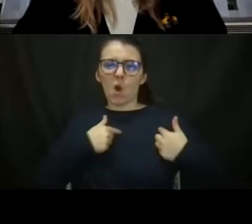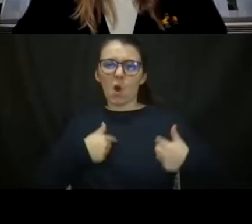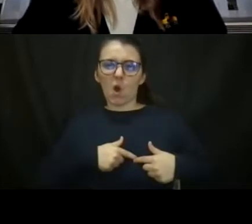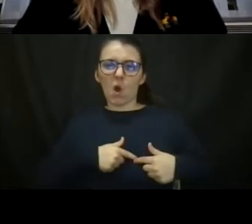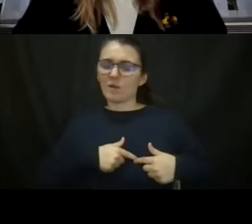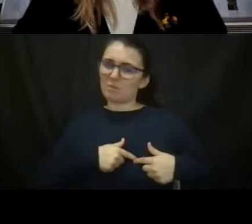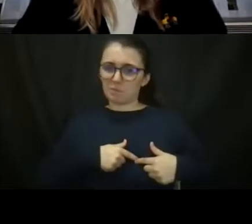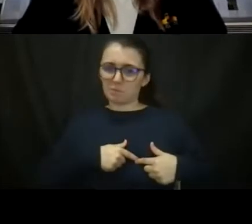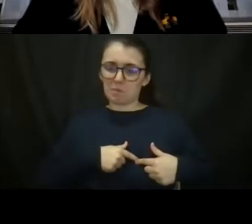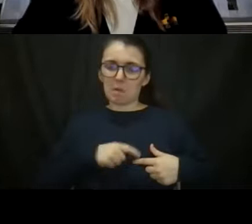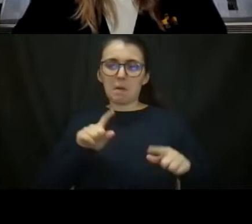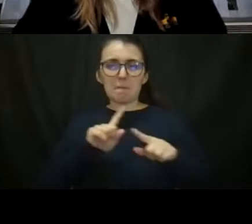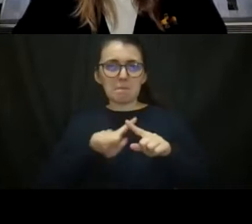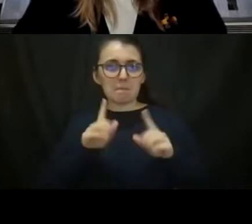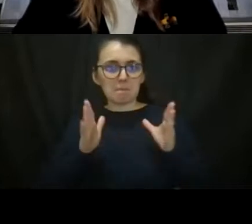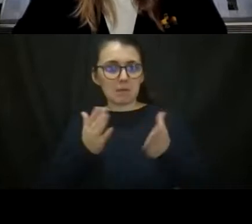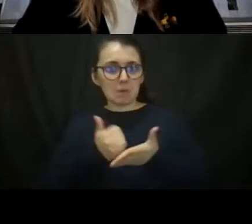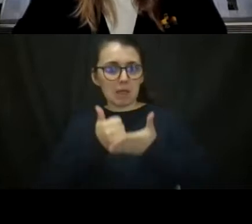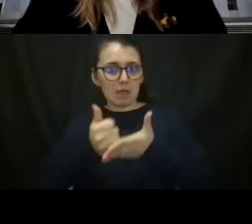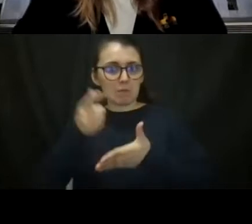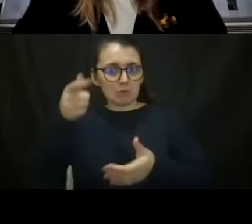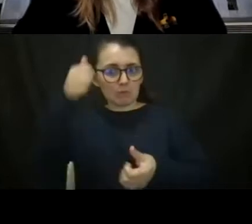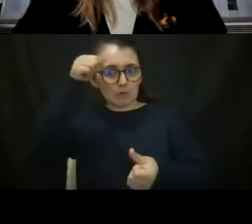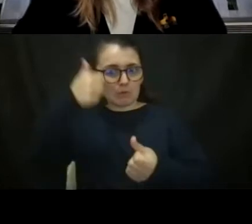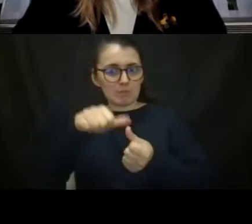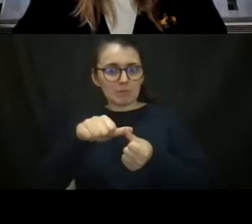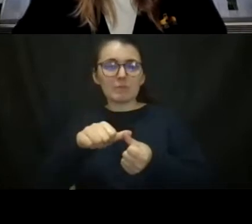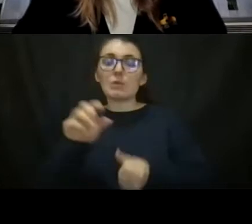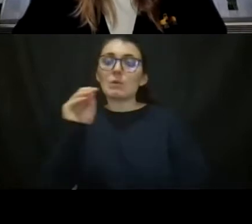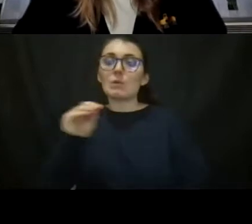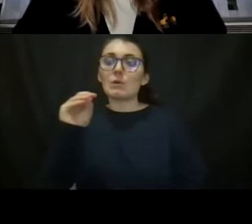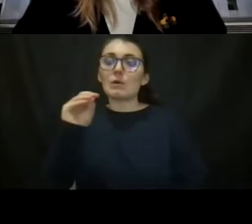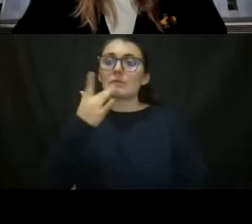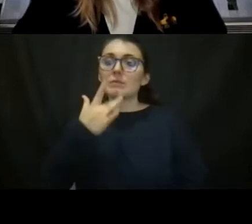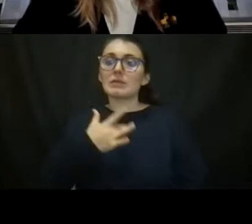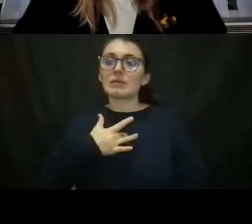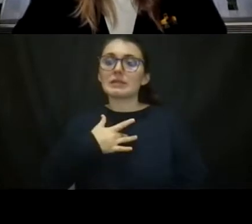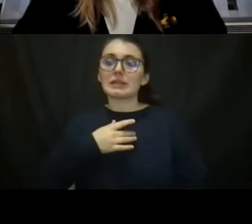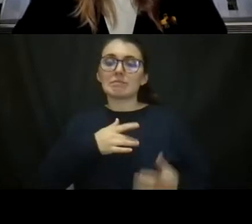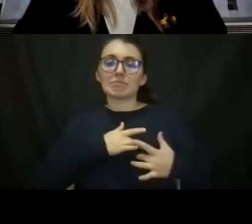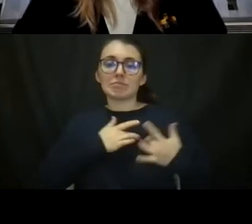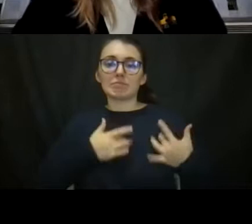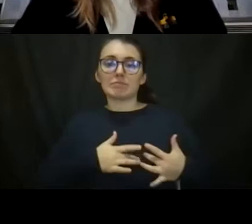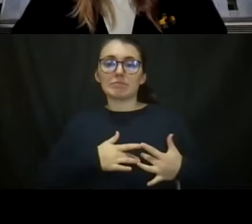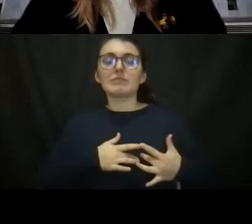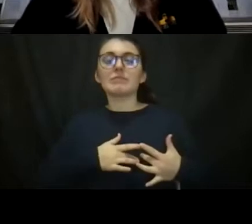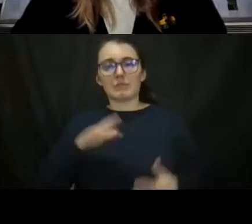designed that way, but that might help you remember that Oregon's birthday was Valentine's Day, February 14th,